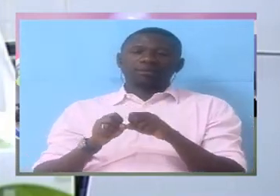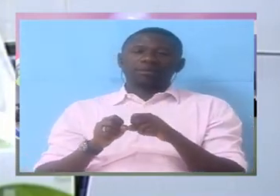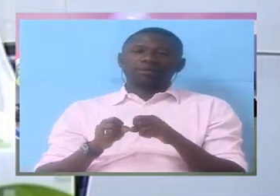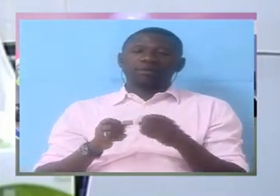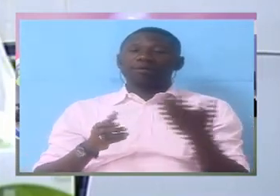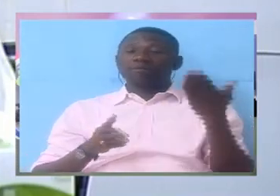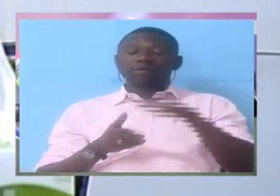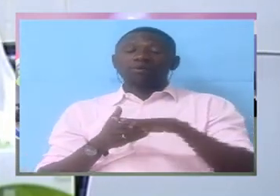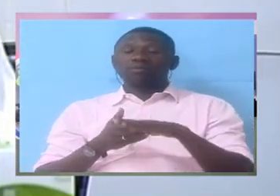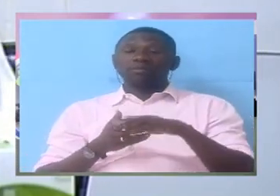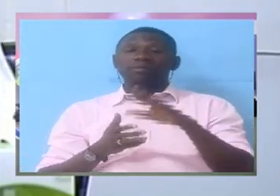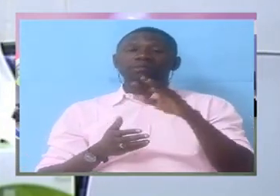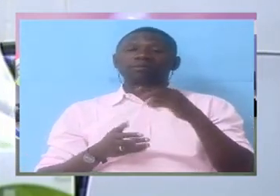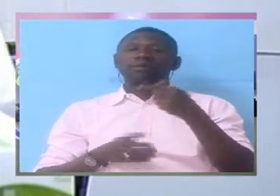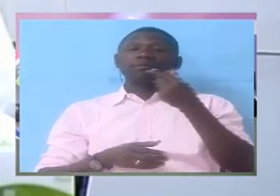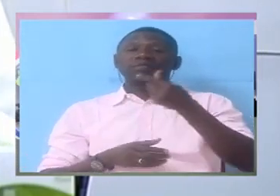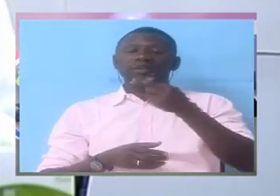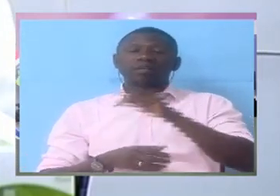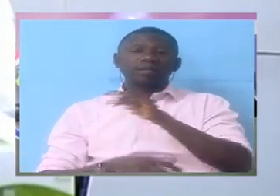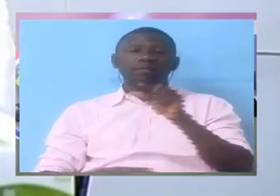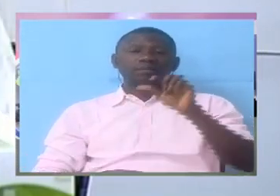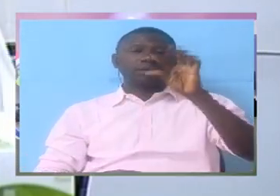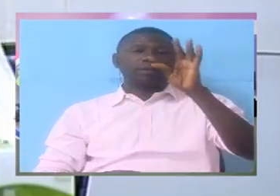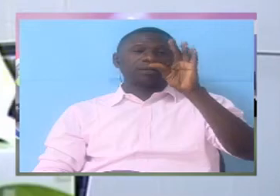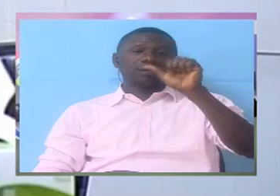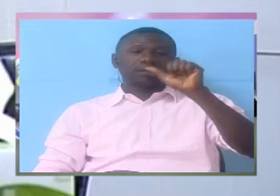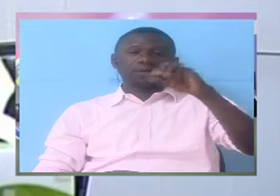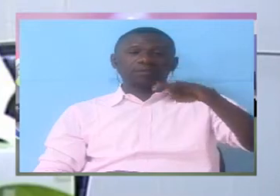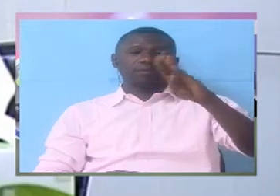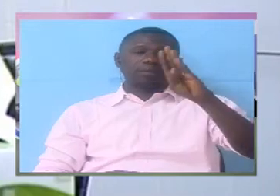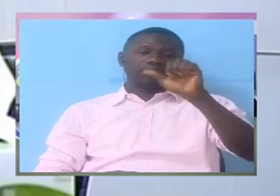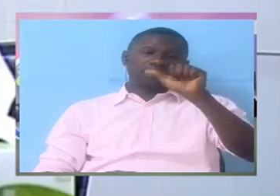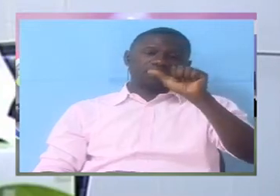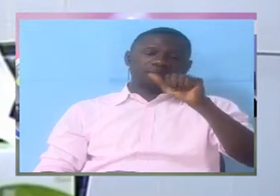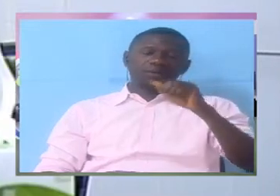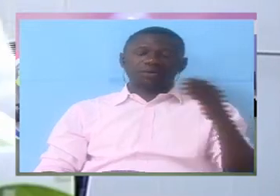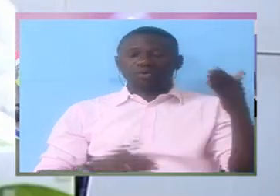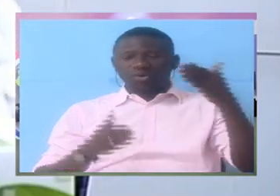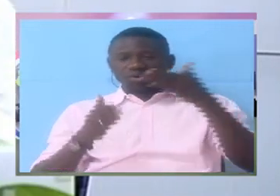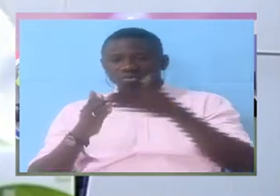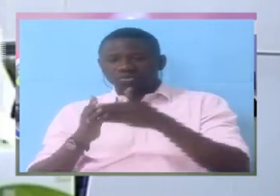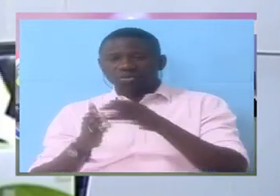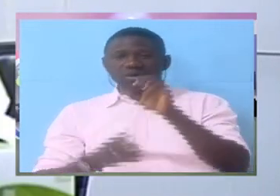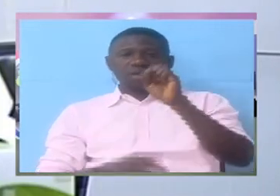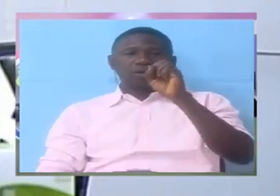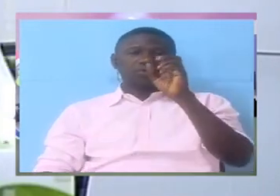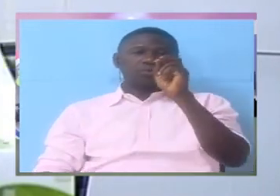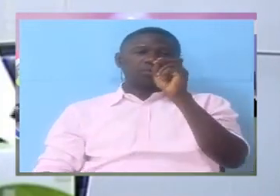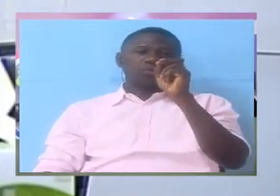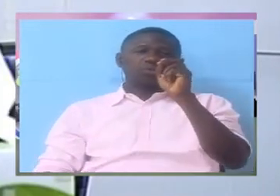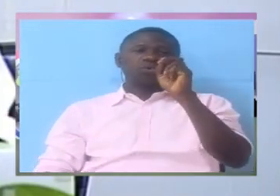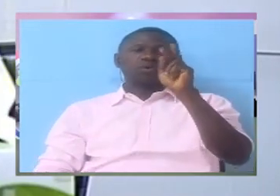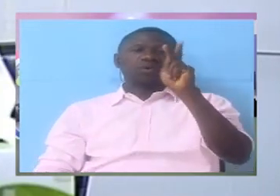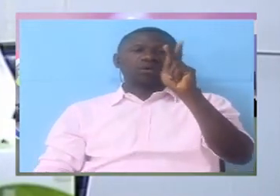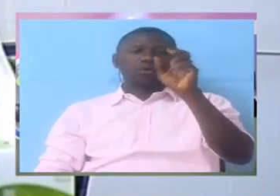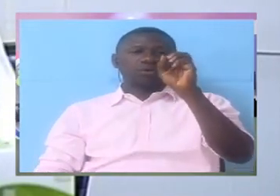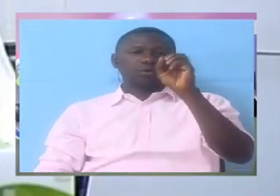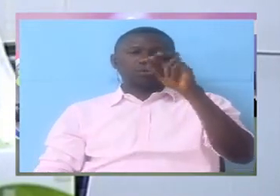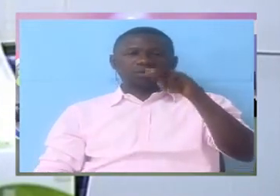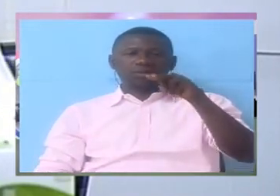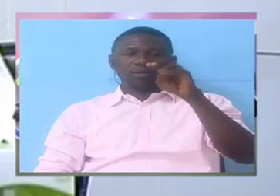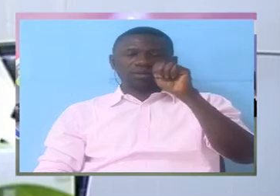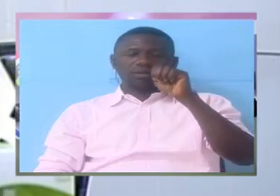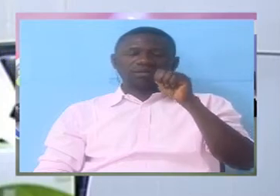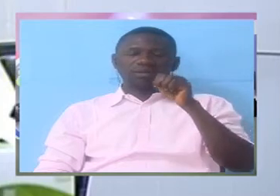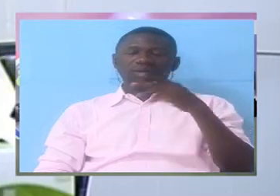Tamba. Bo Tamba. Tamba to Sokon. Tamba Kana Sokon. And that's where they entered from Ker Aib.